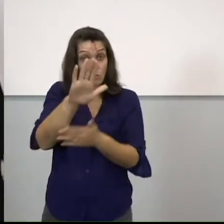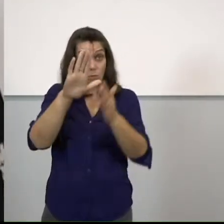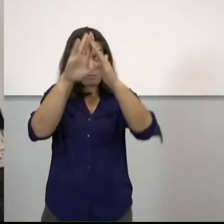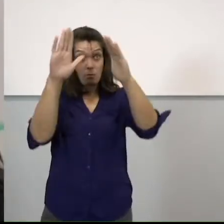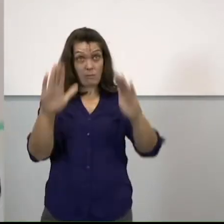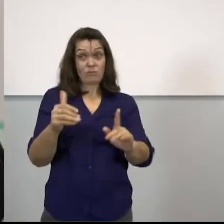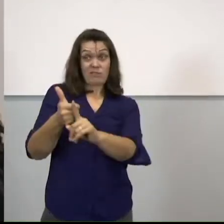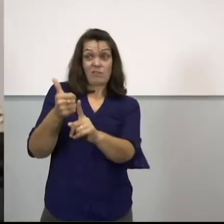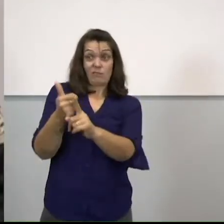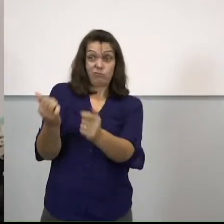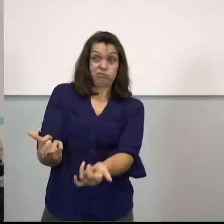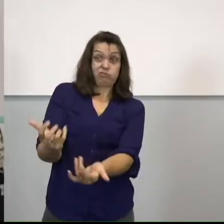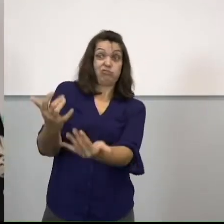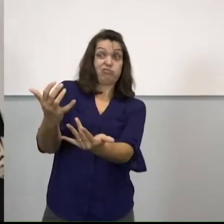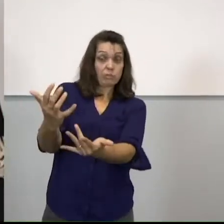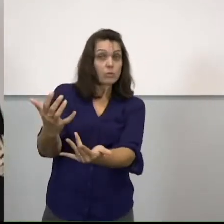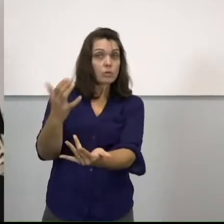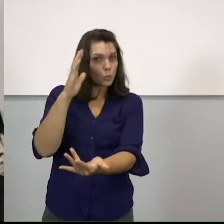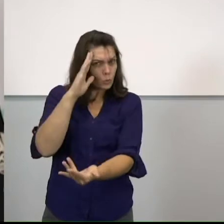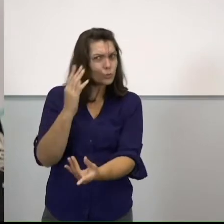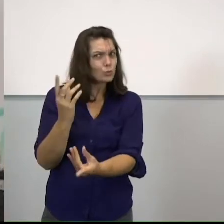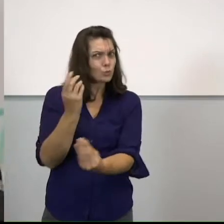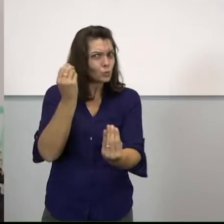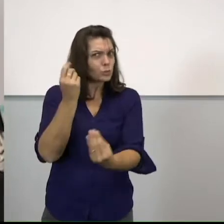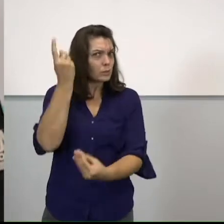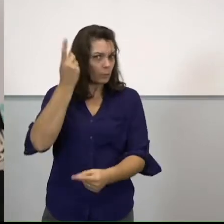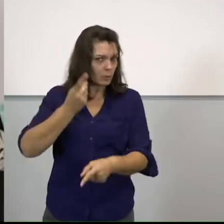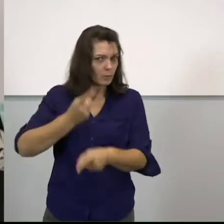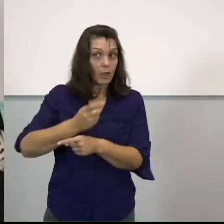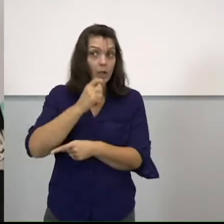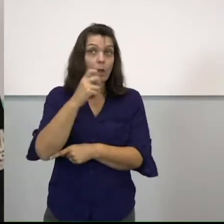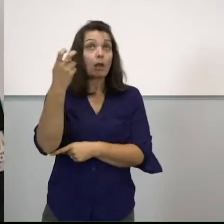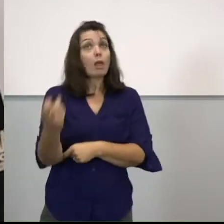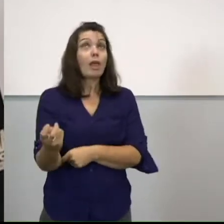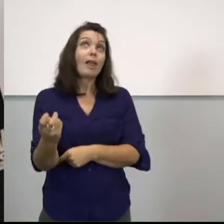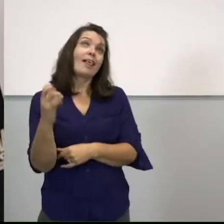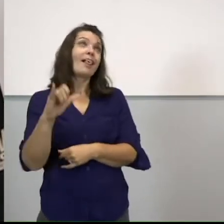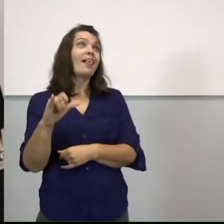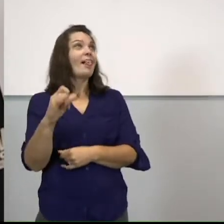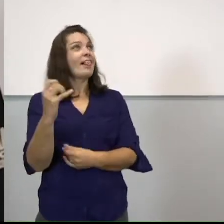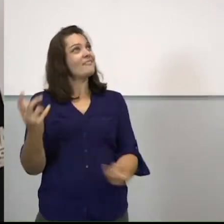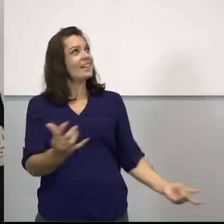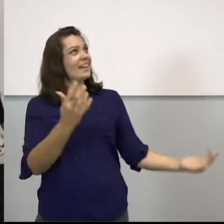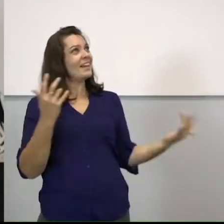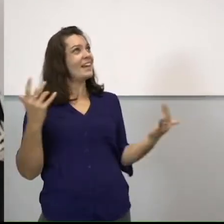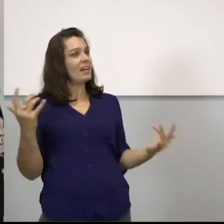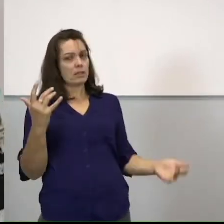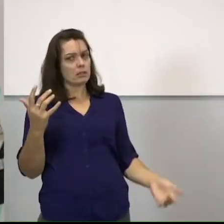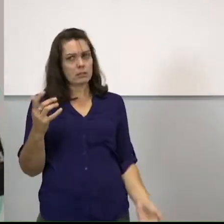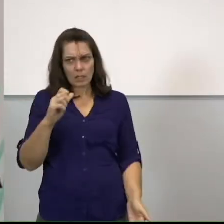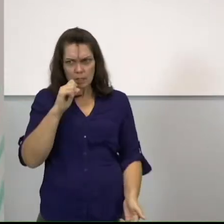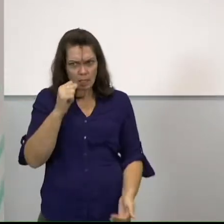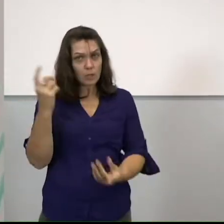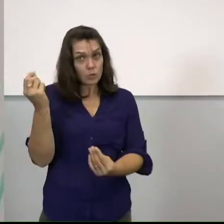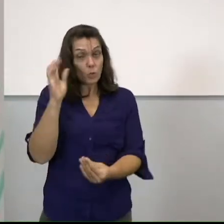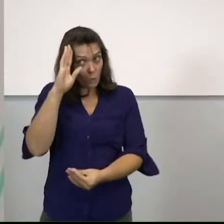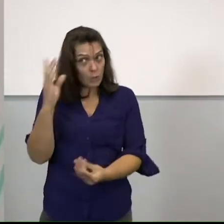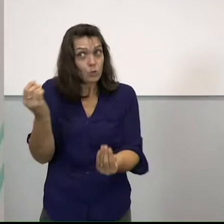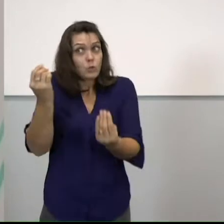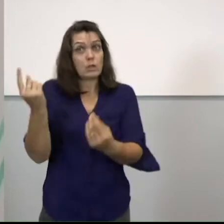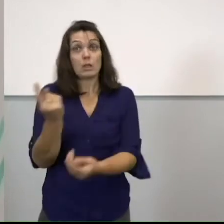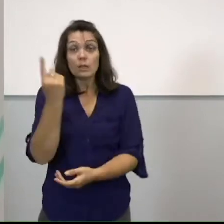fire, certainly you would take action. You wouldn't just sit there and let it burn down around you. If you